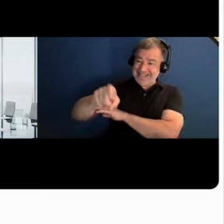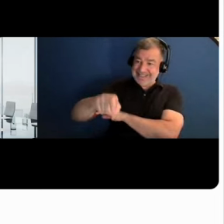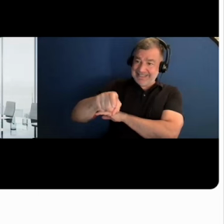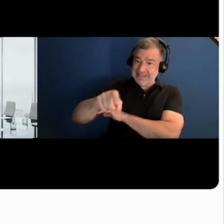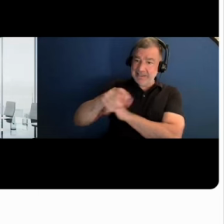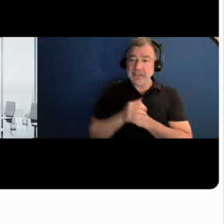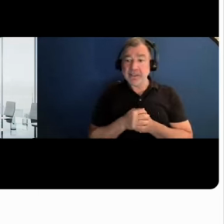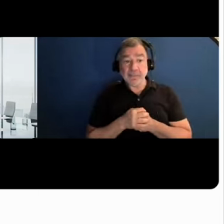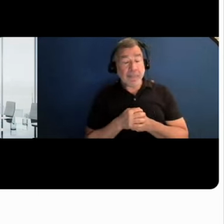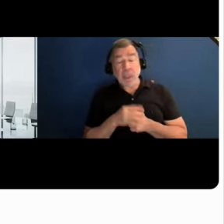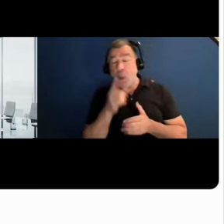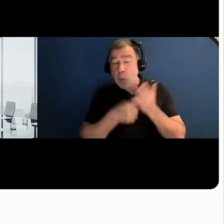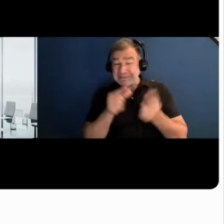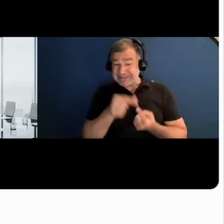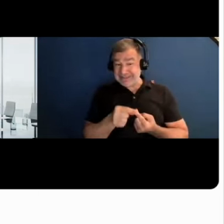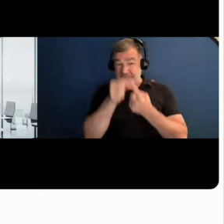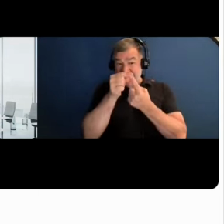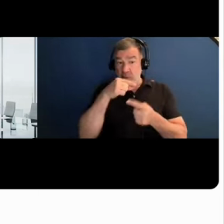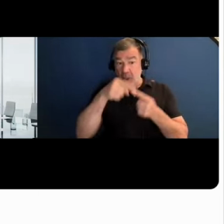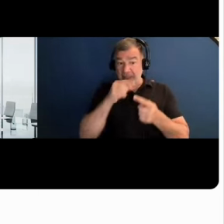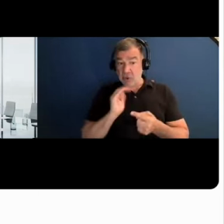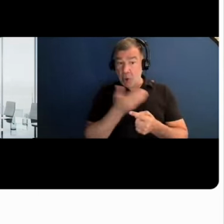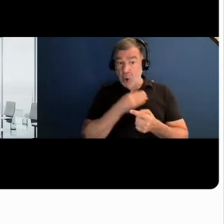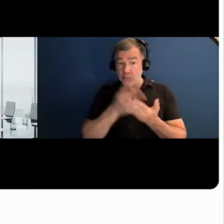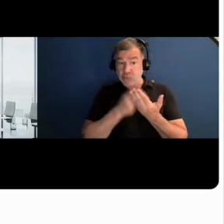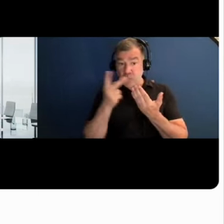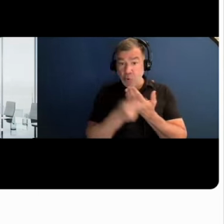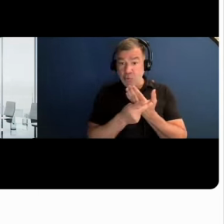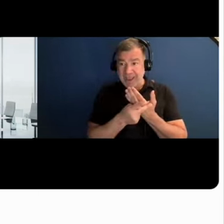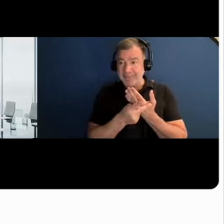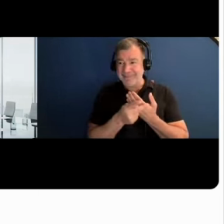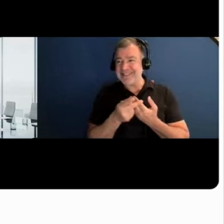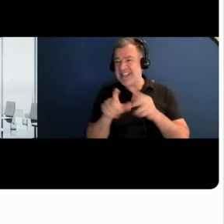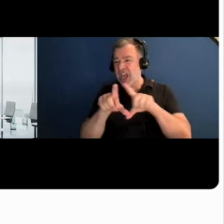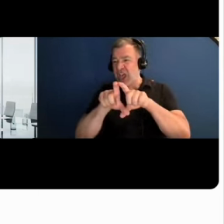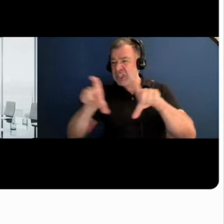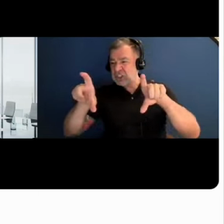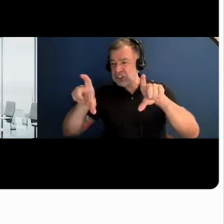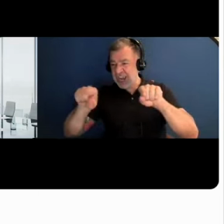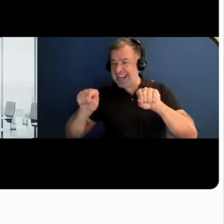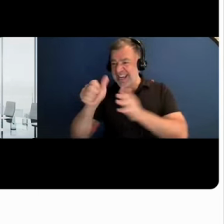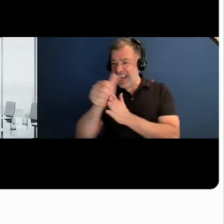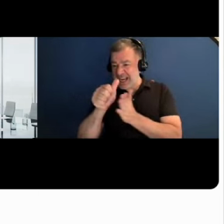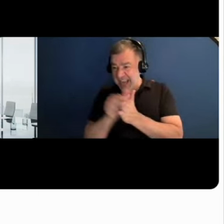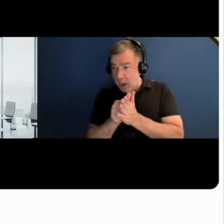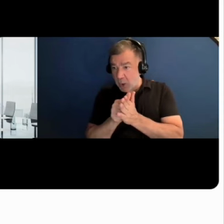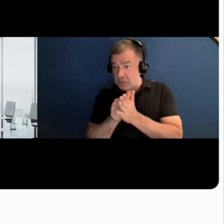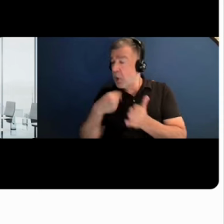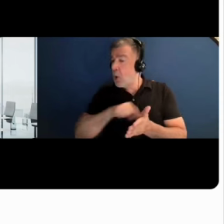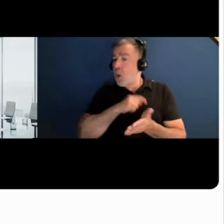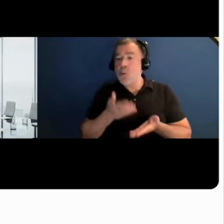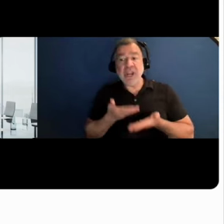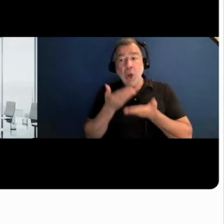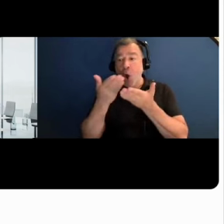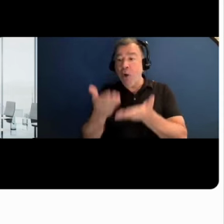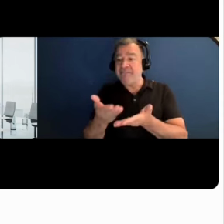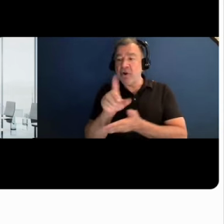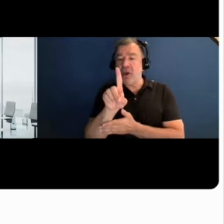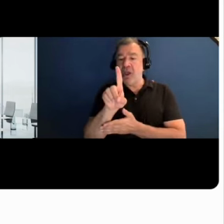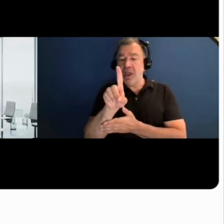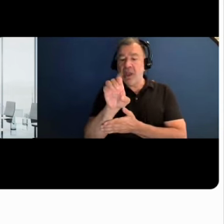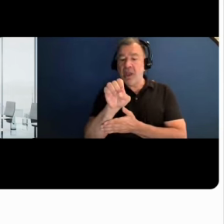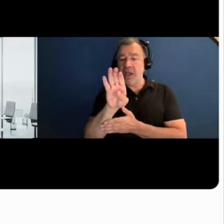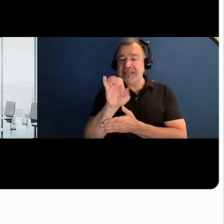really unique about our program, which is the checking account option, is that it offers a debit card with access to over